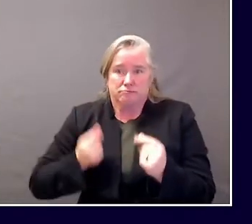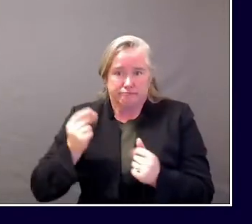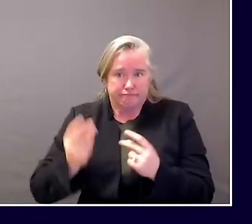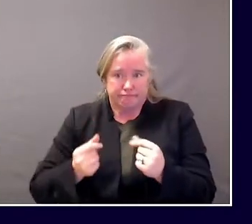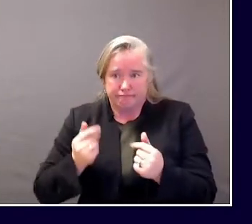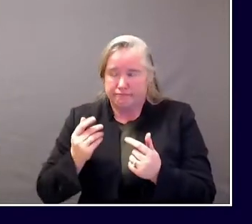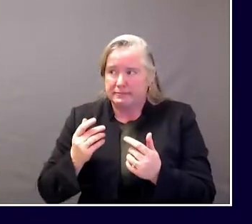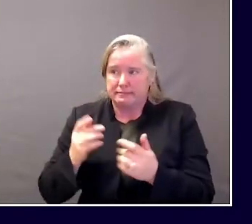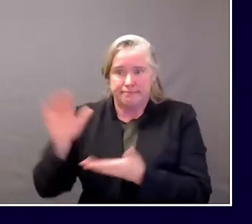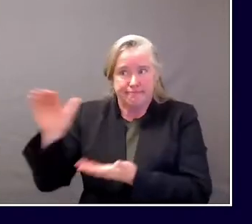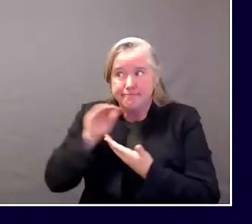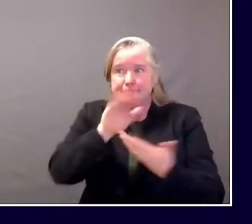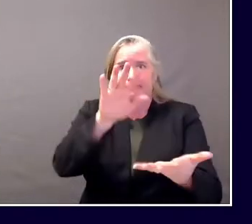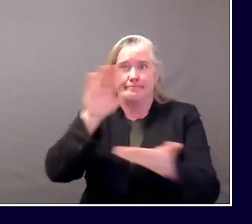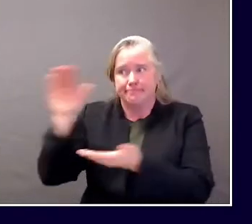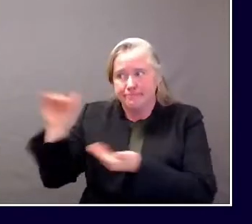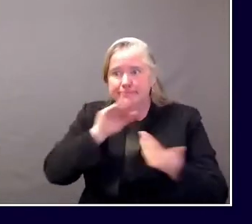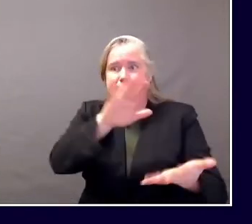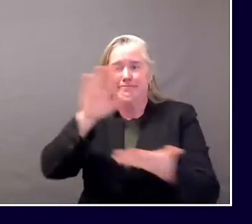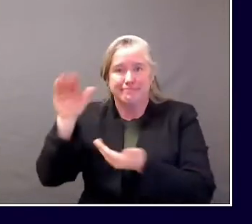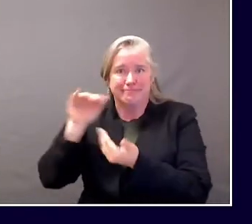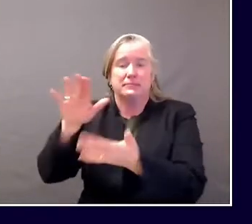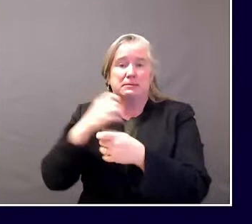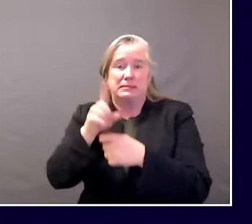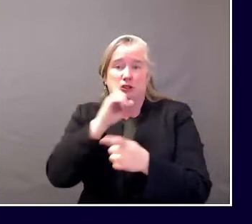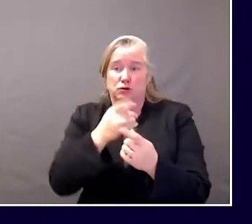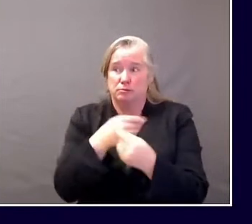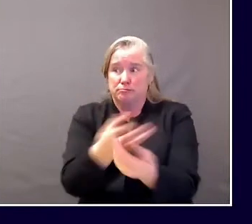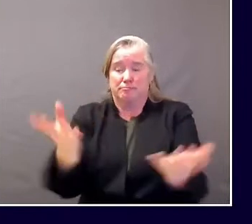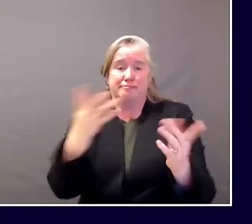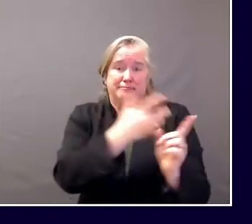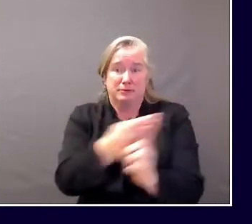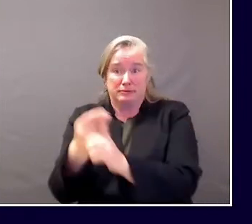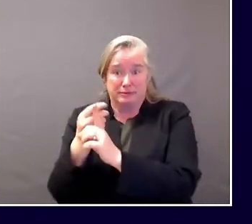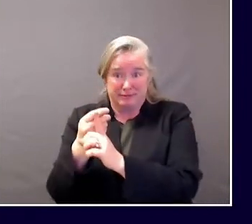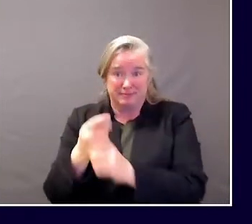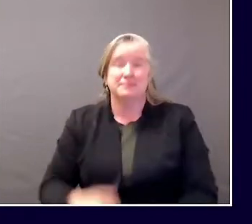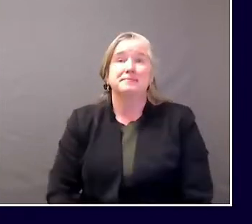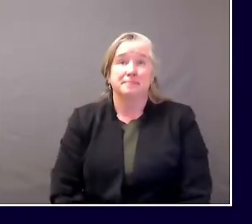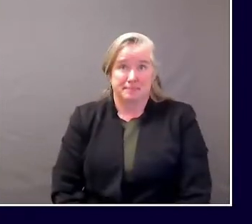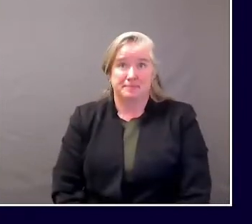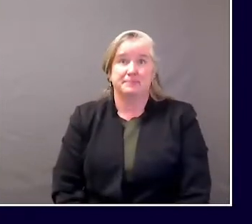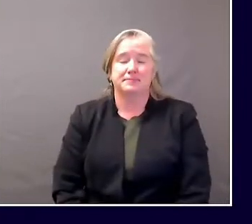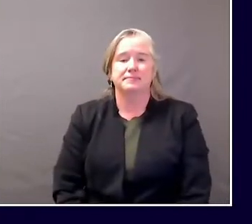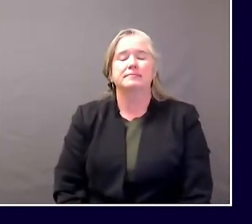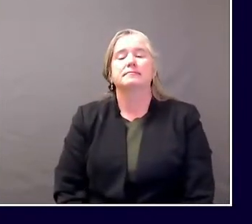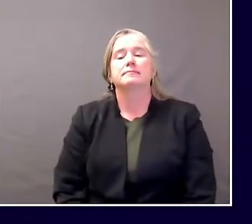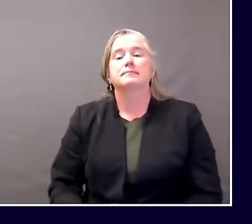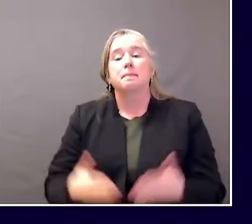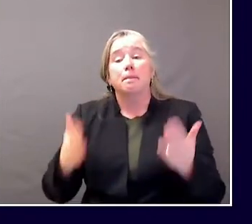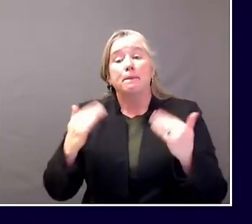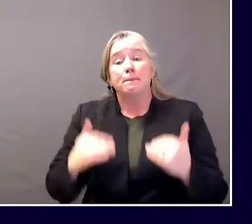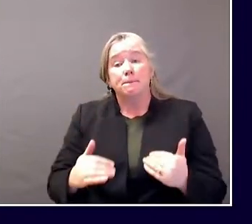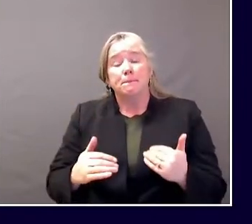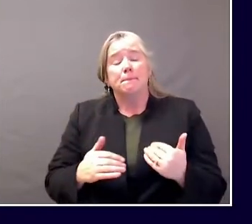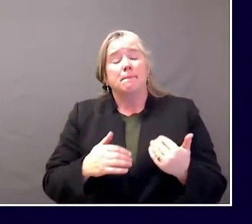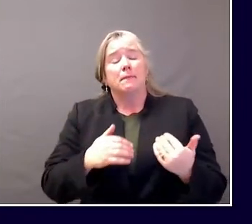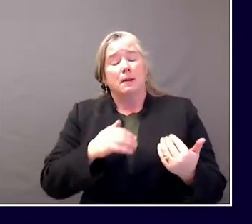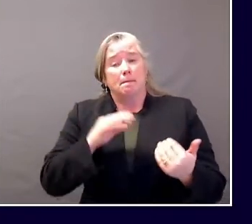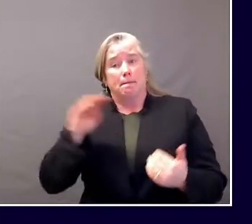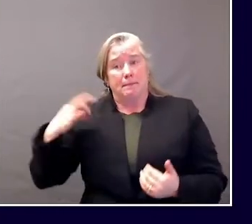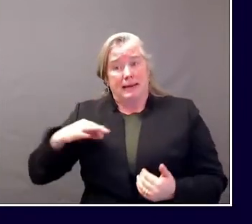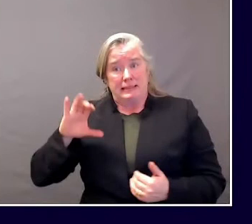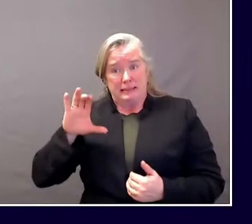day. Before I turn things over to questions, I wanted to answer two questions that have come into